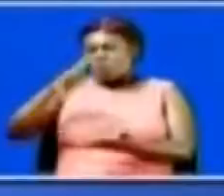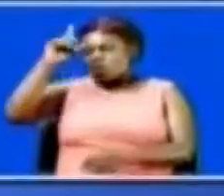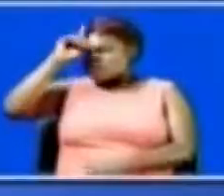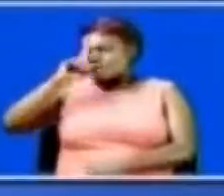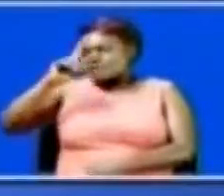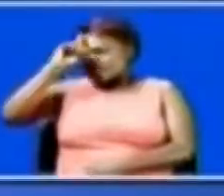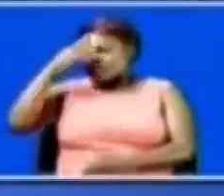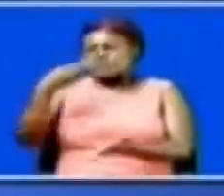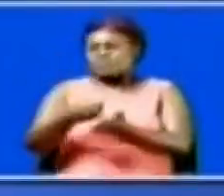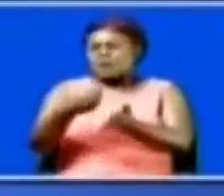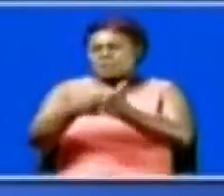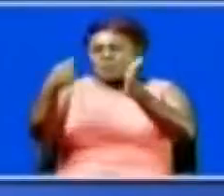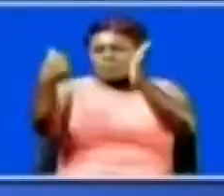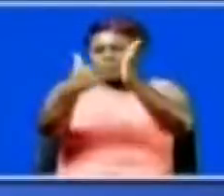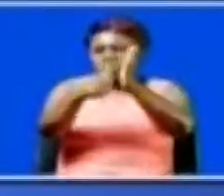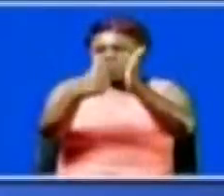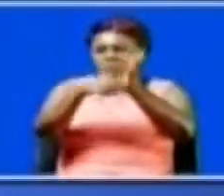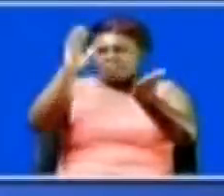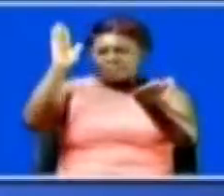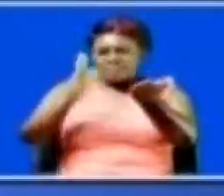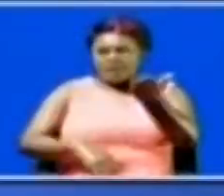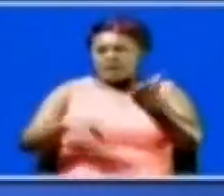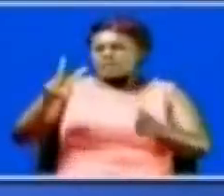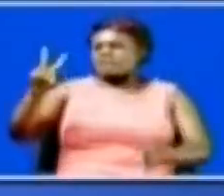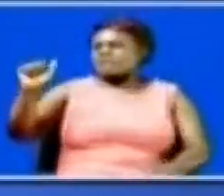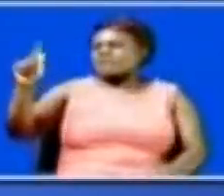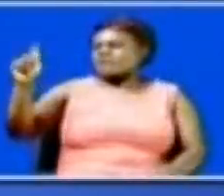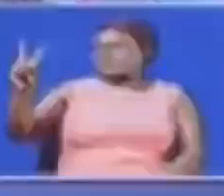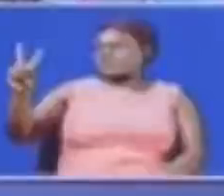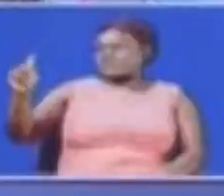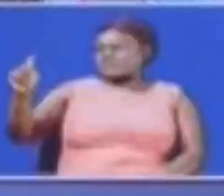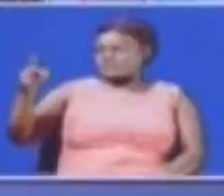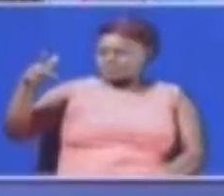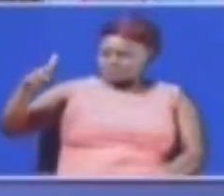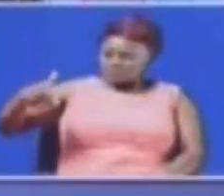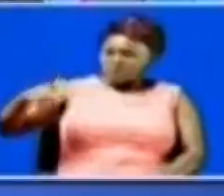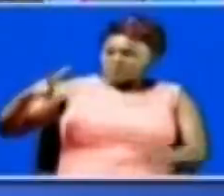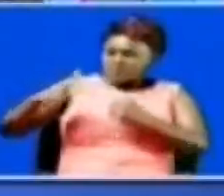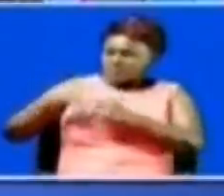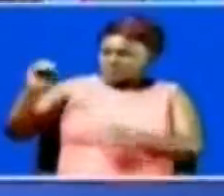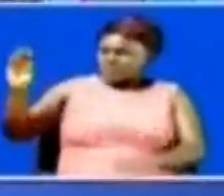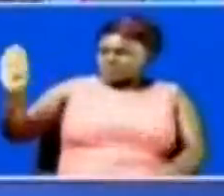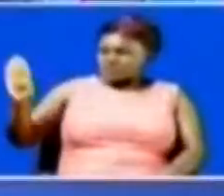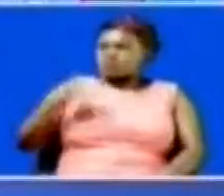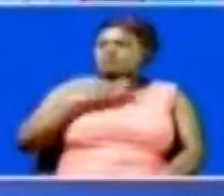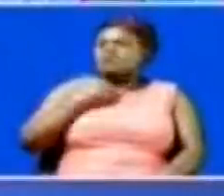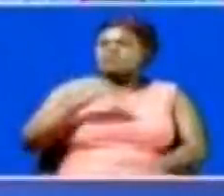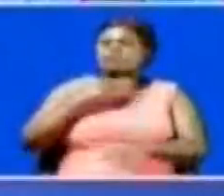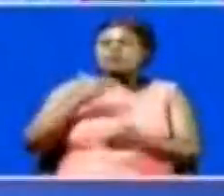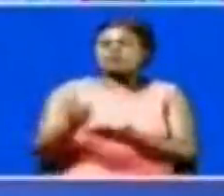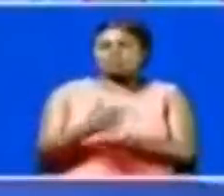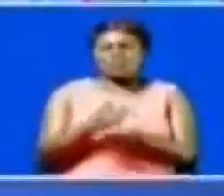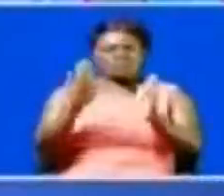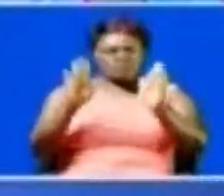serious financial trouble than the issue of fuel tax. So this 70 billion that the government is seeking to raise, you don't think it will